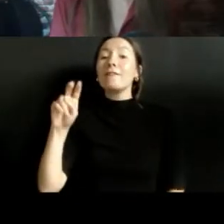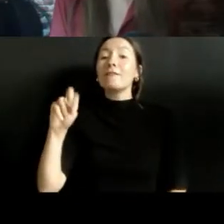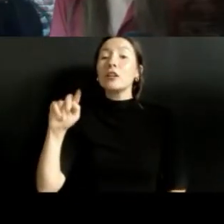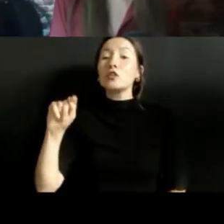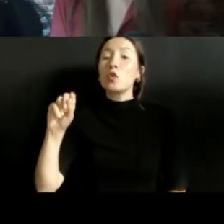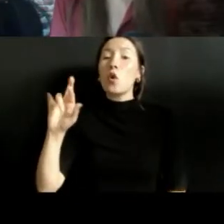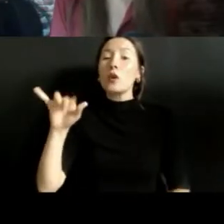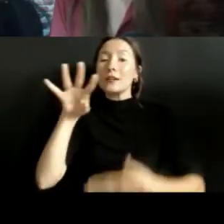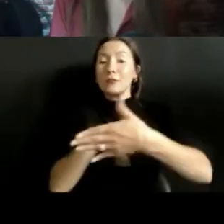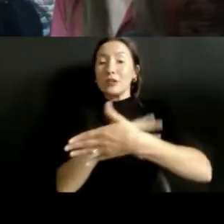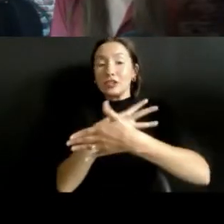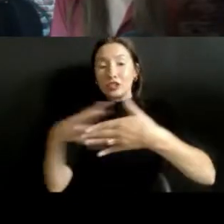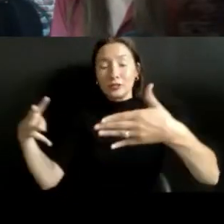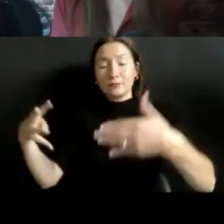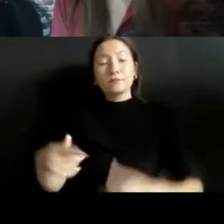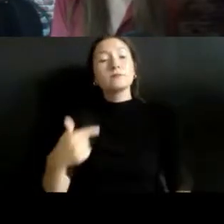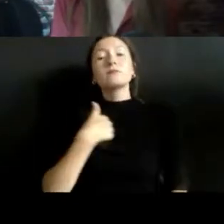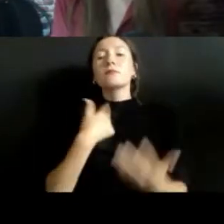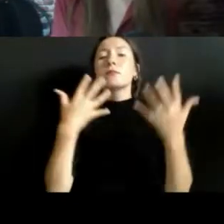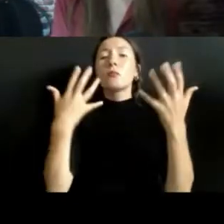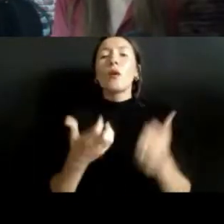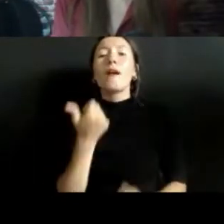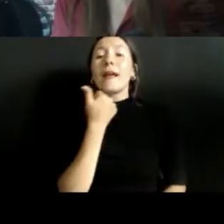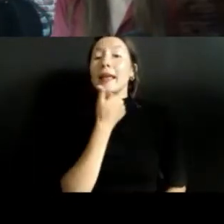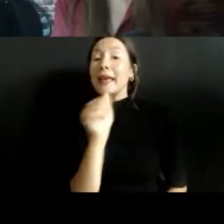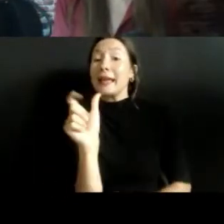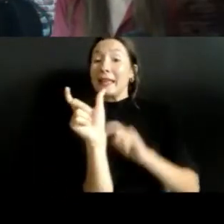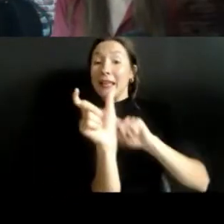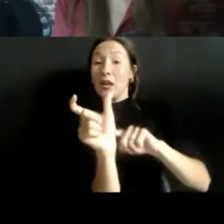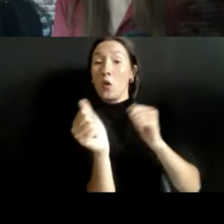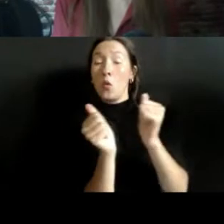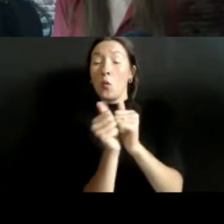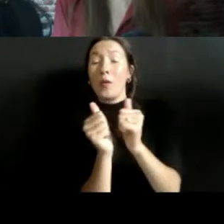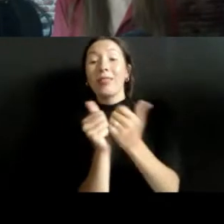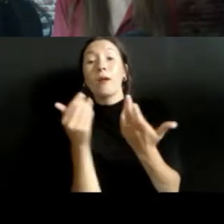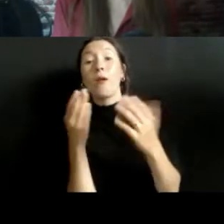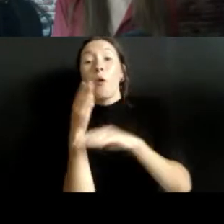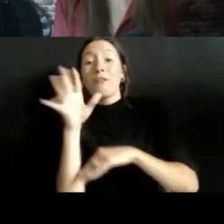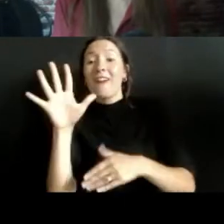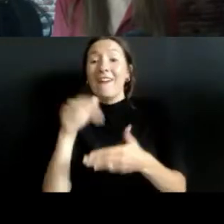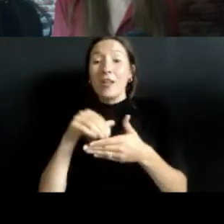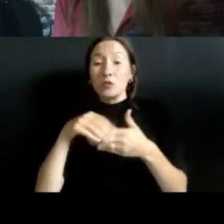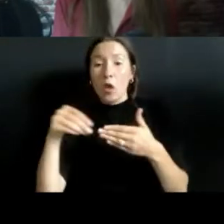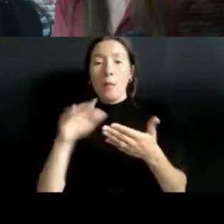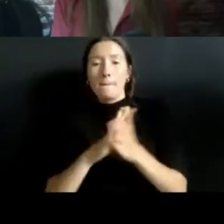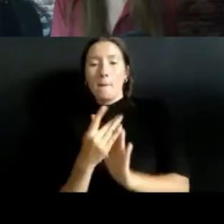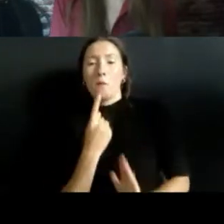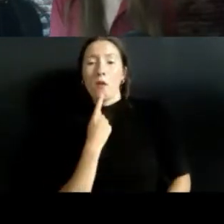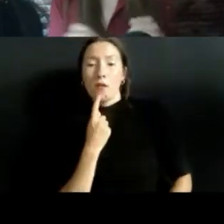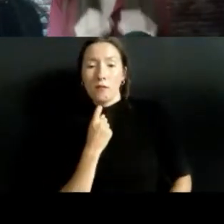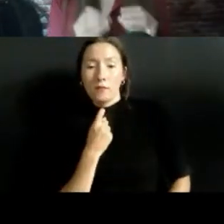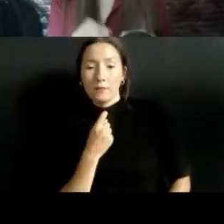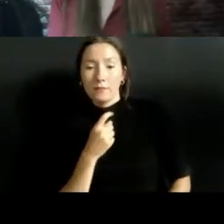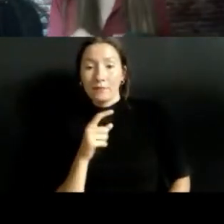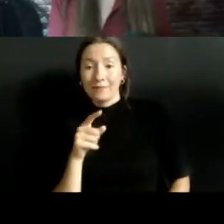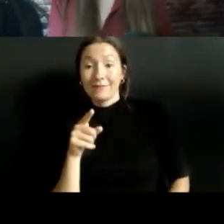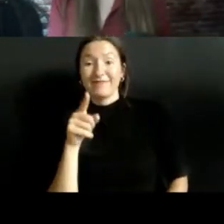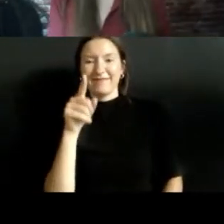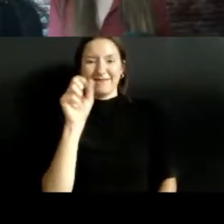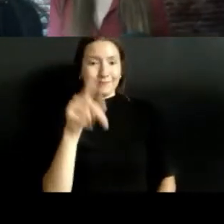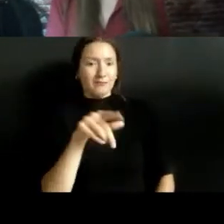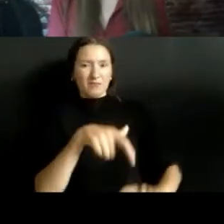in red any cells where the item has more than $5,000 tied up in inventory. Okay, that little bit right